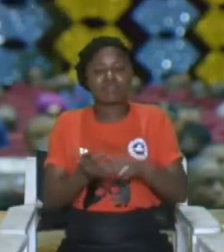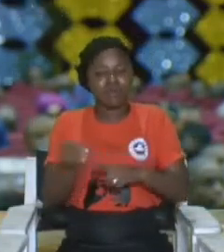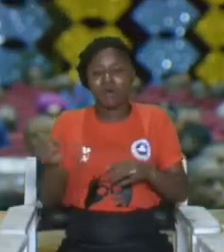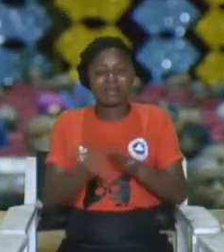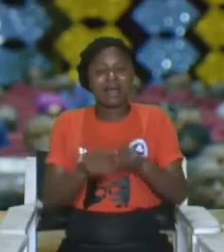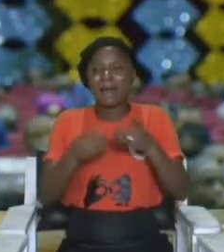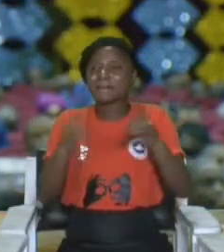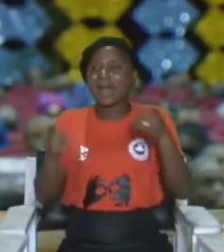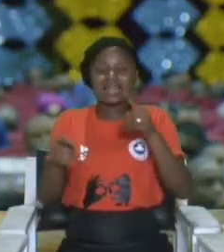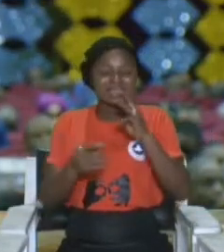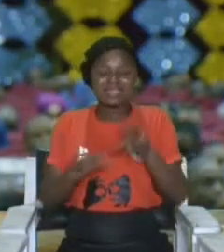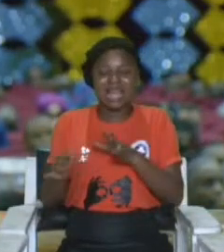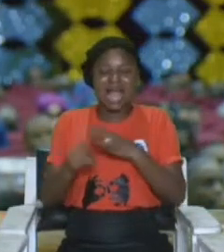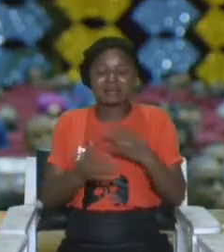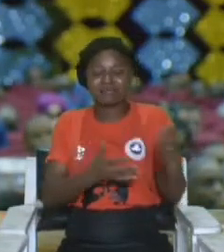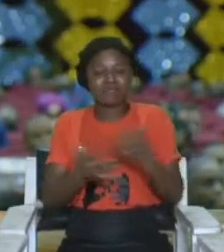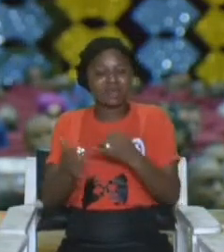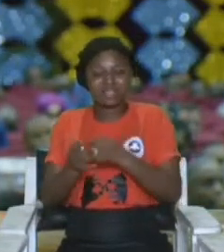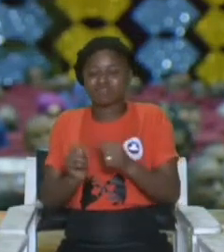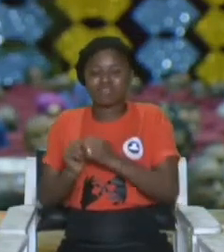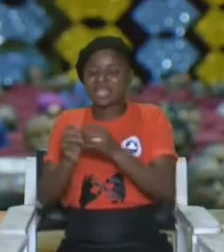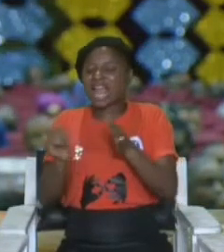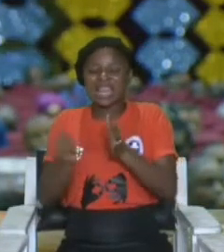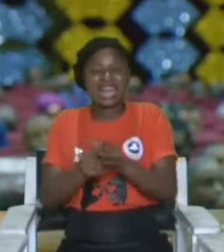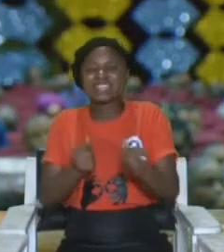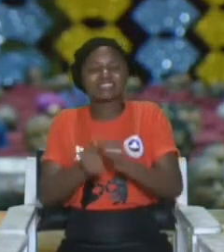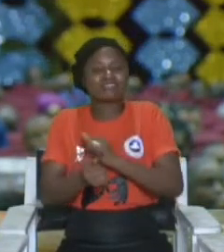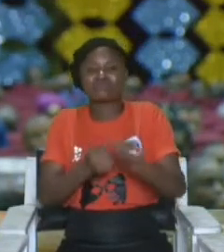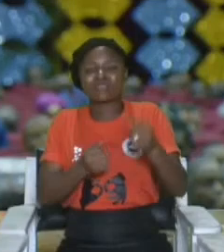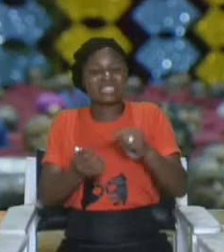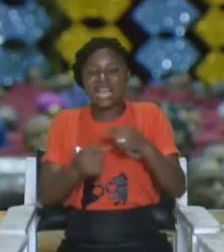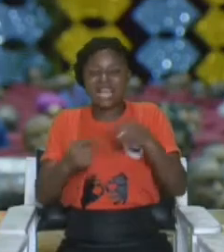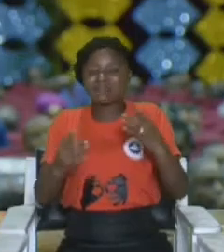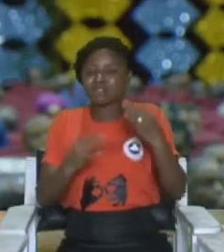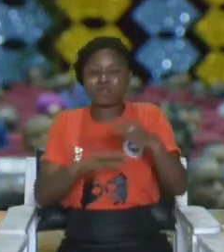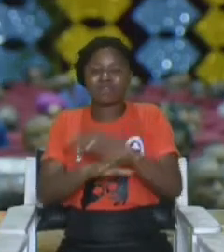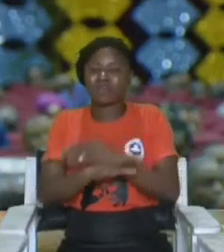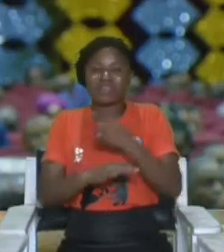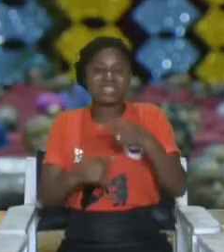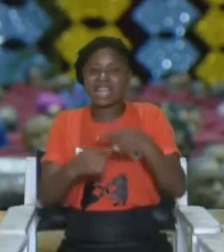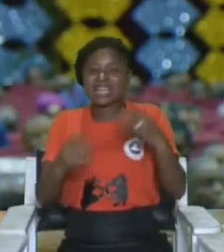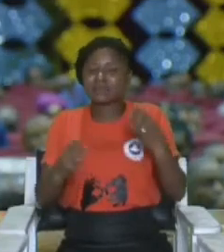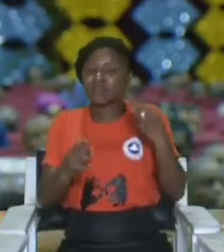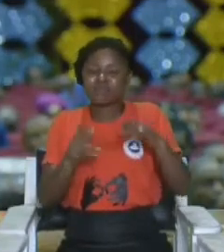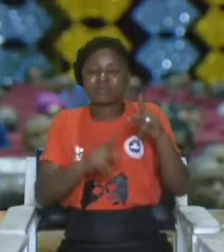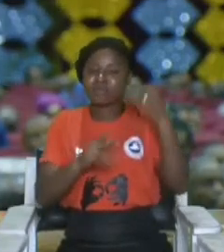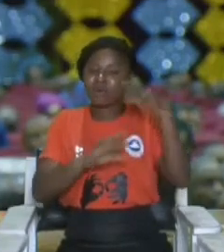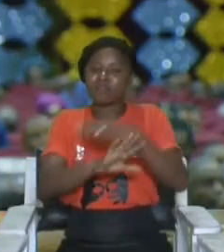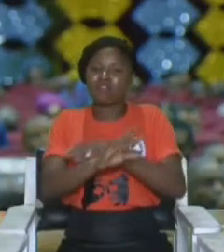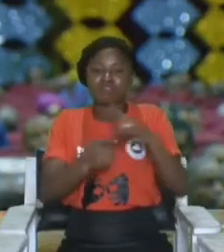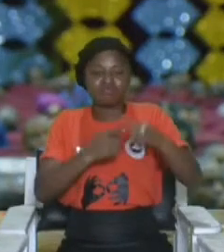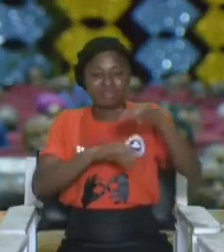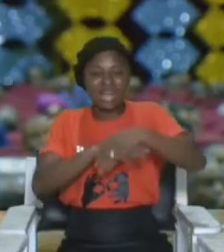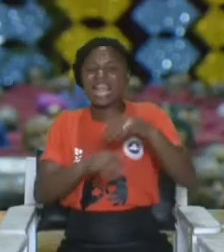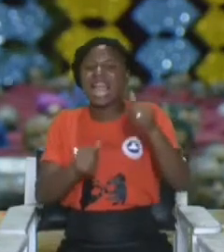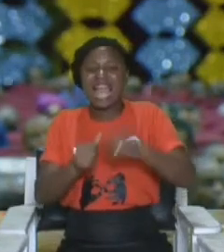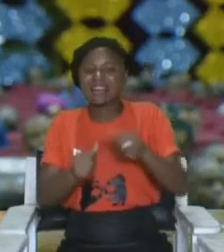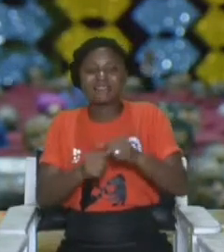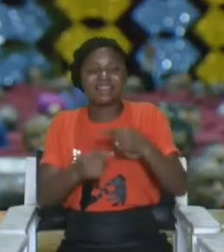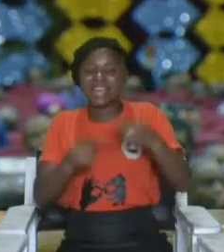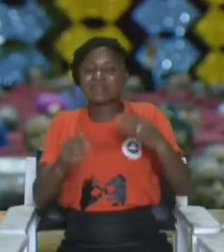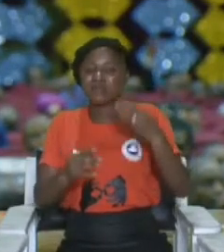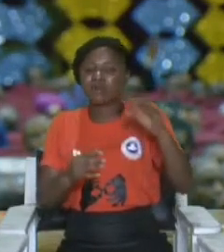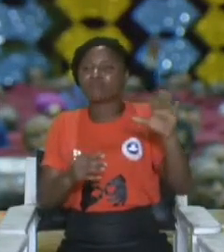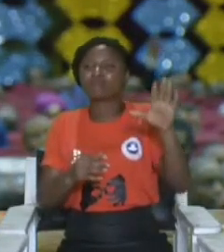that brought the sea together, that destroyed the enemies of God, the enemies of the people of God. Tonight, every enemy of